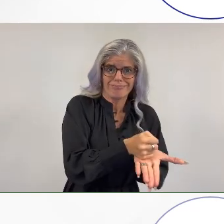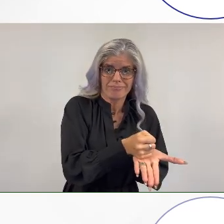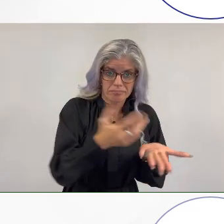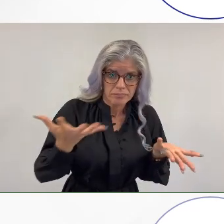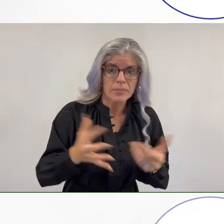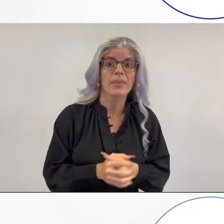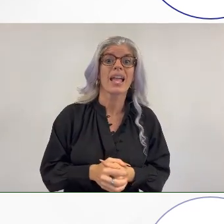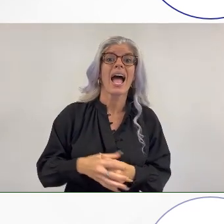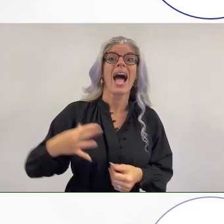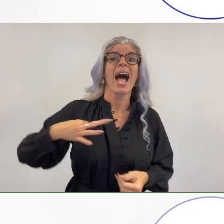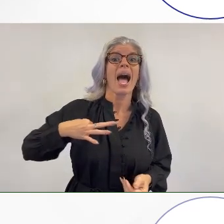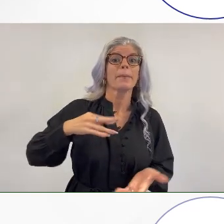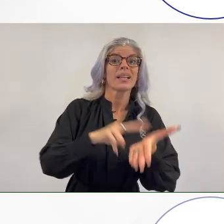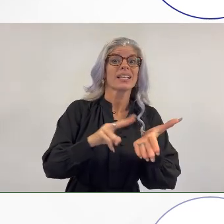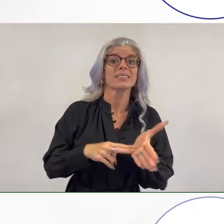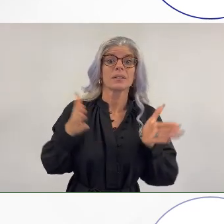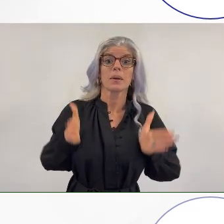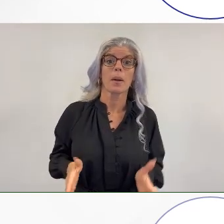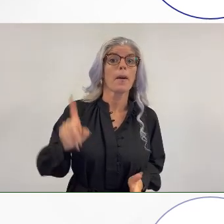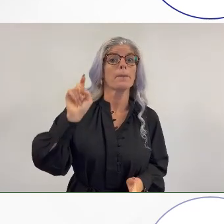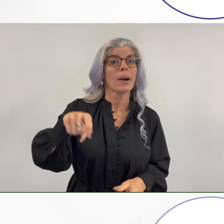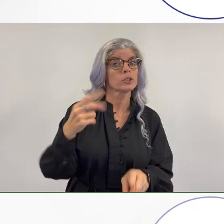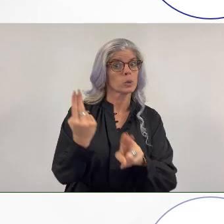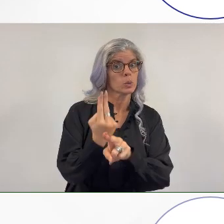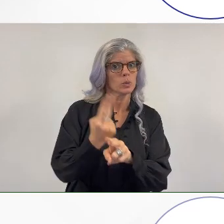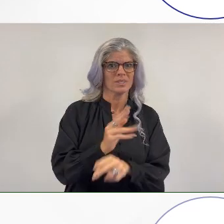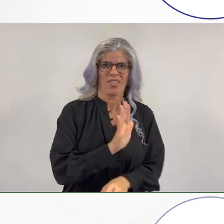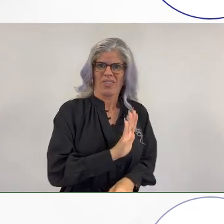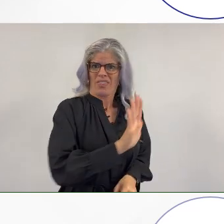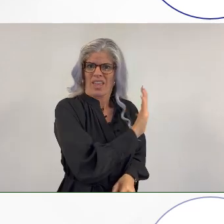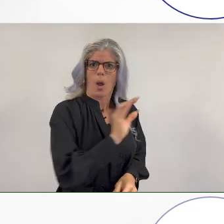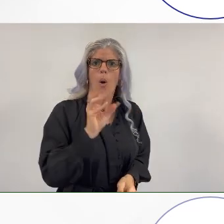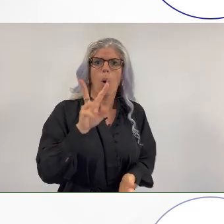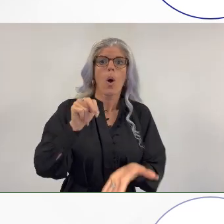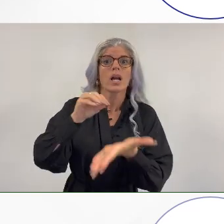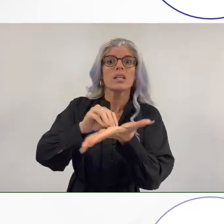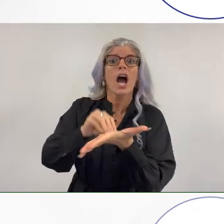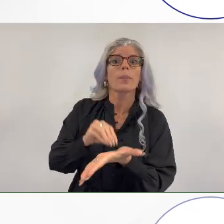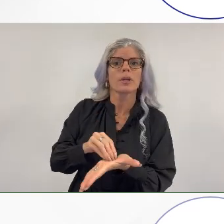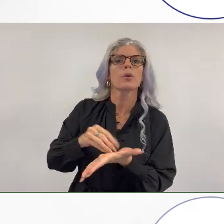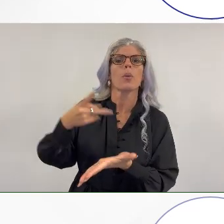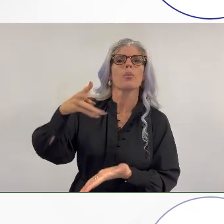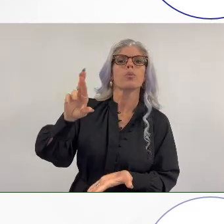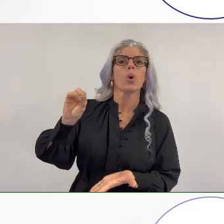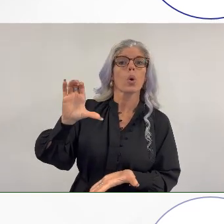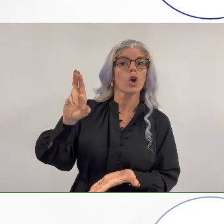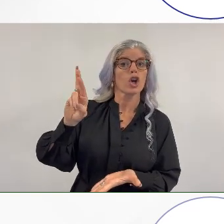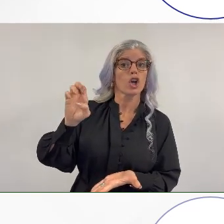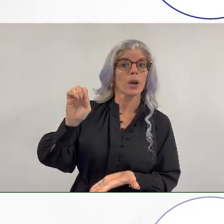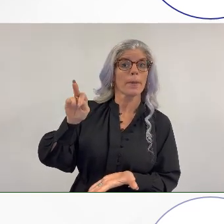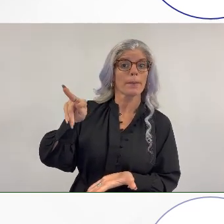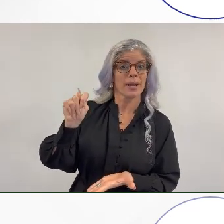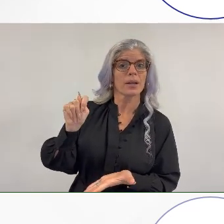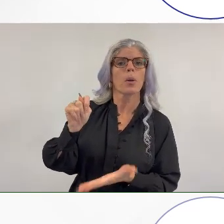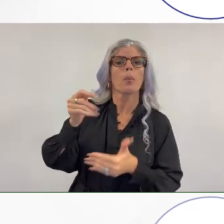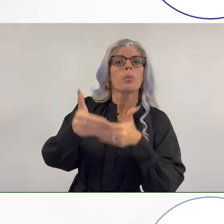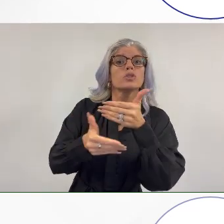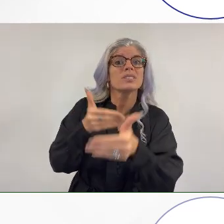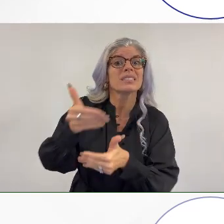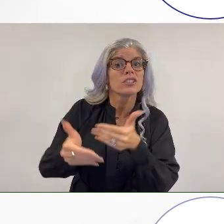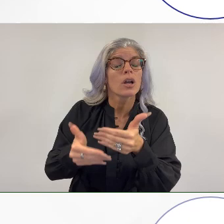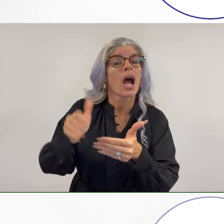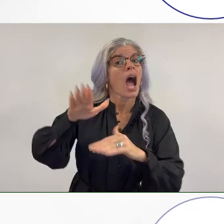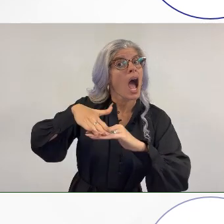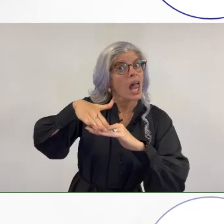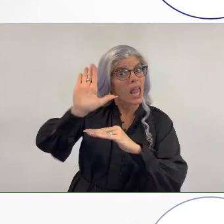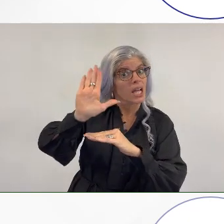requirements and best practices for procurement are: number 1, document everything and retain those documents related to procurement.